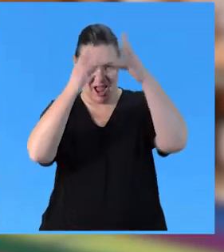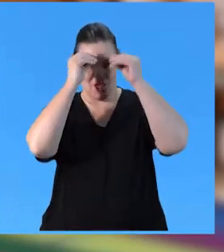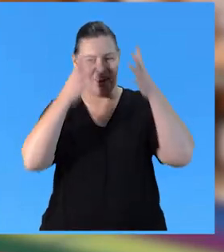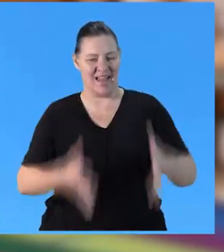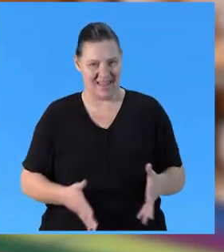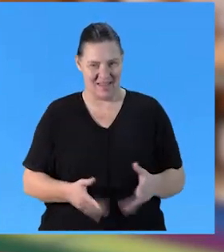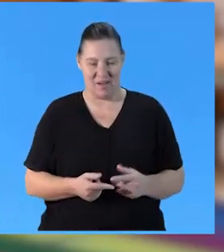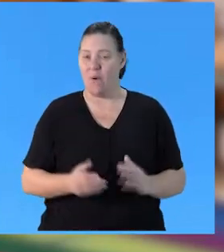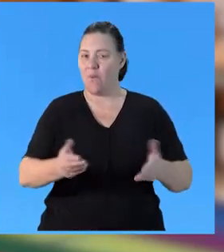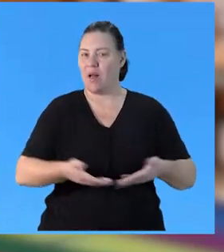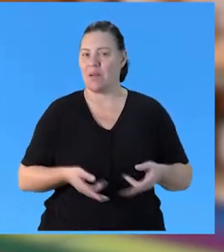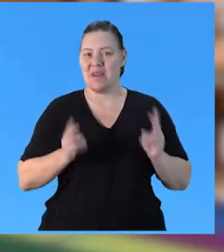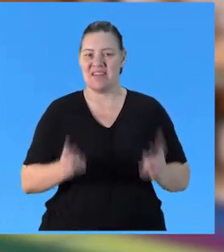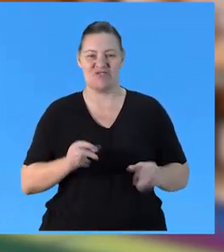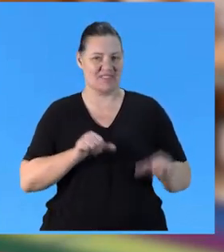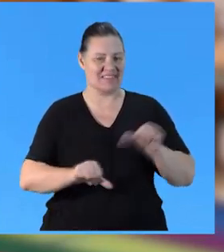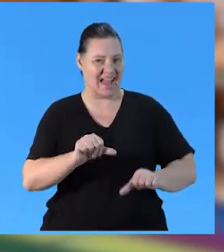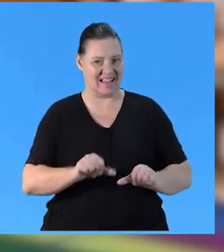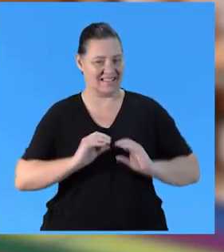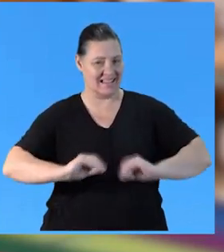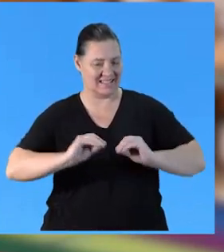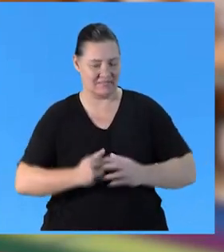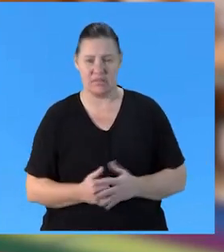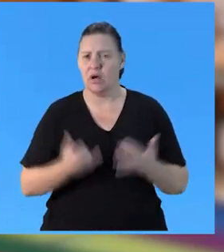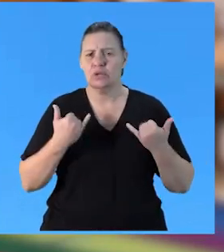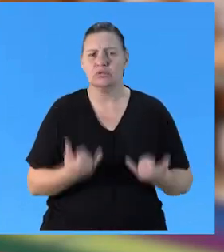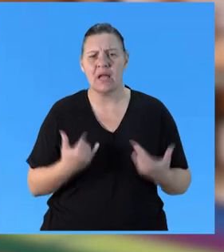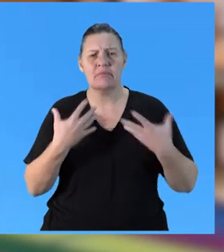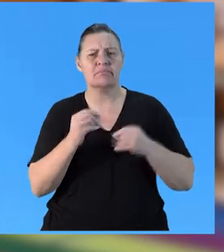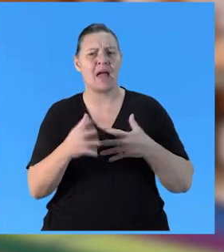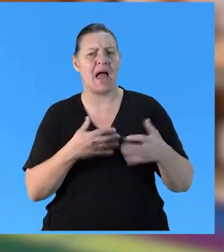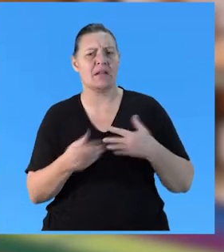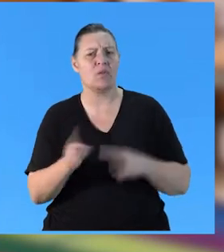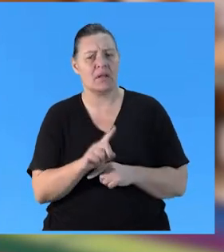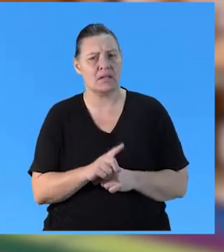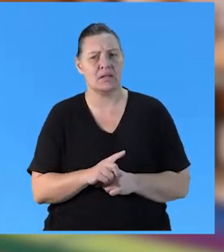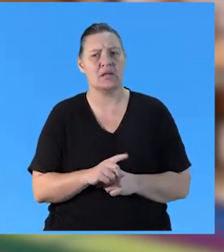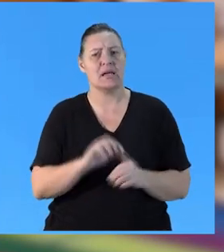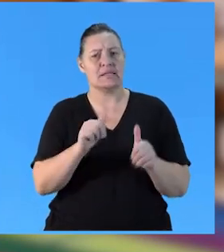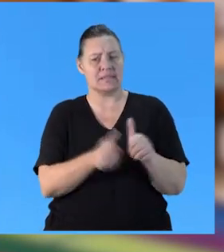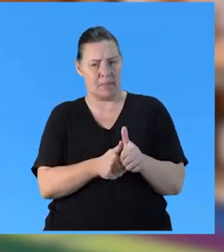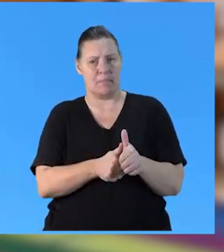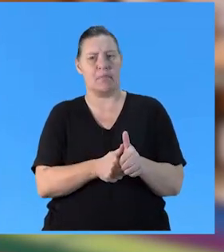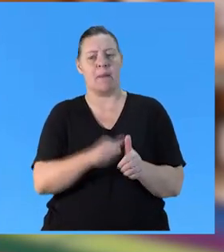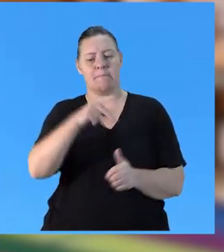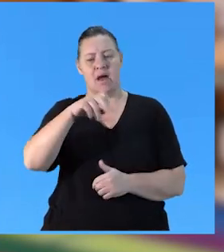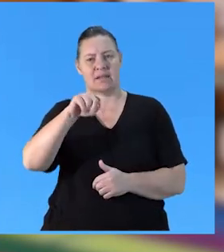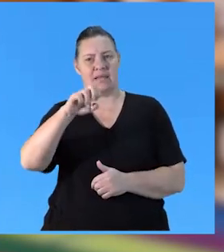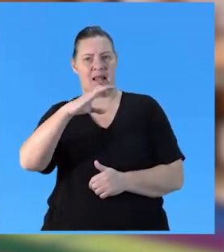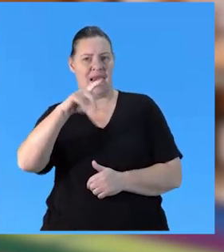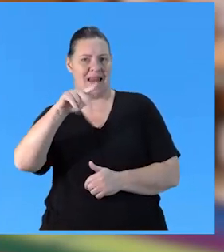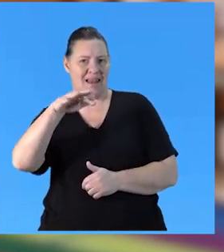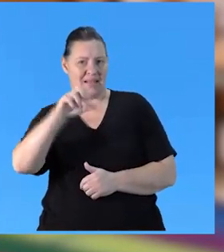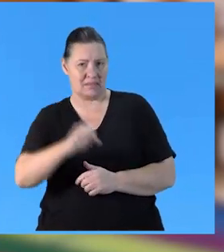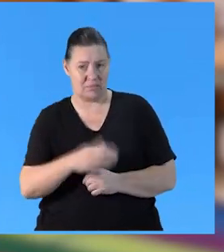Hello learners and welcome to Natural Sciences lesson. So today we're going to be dealing with practice questions and application questions that are based on circuits and